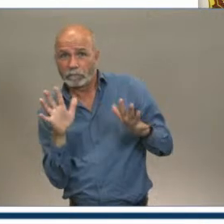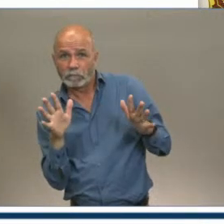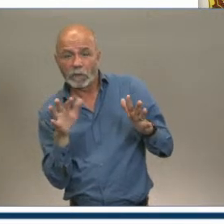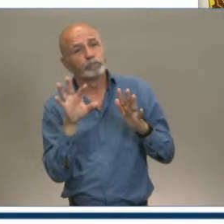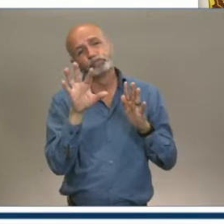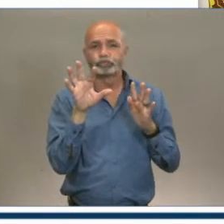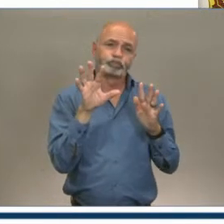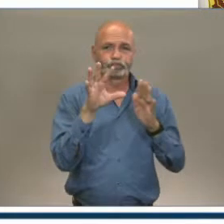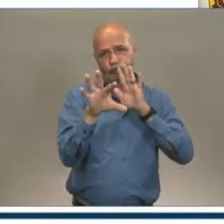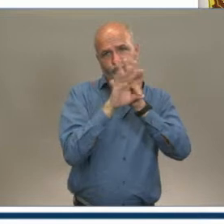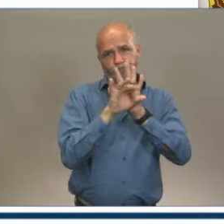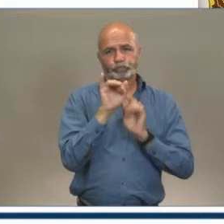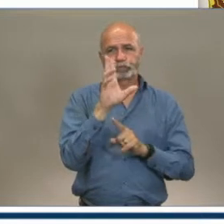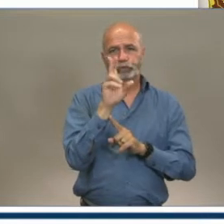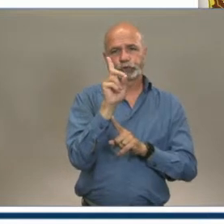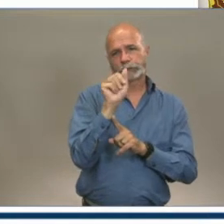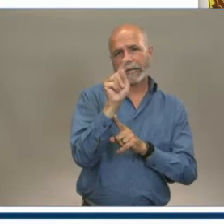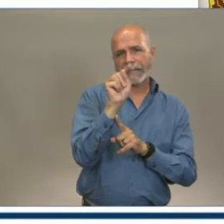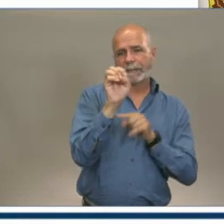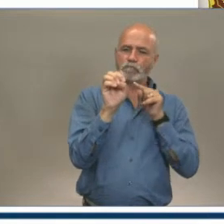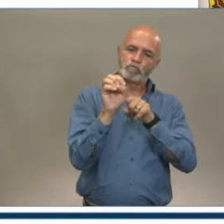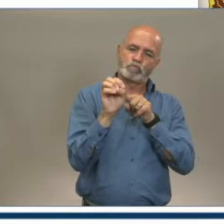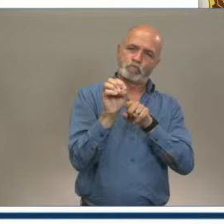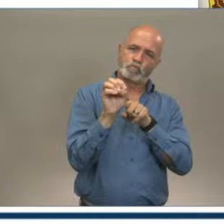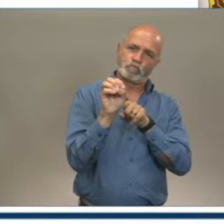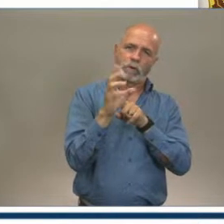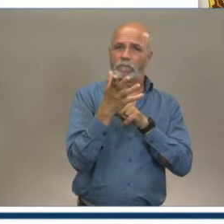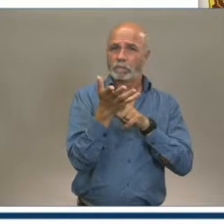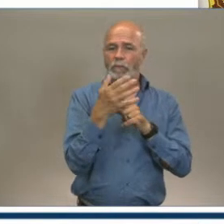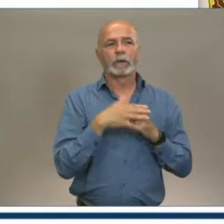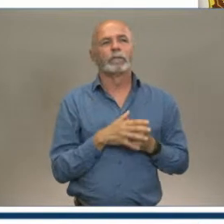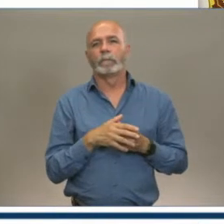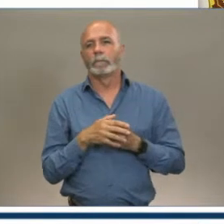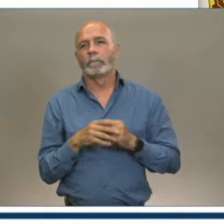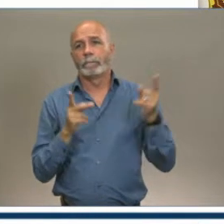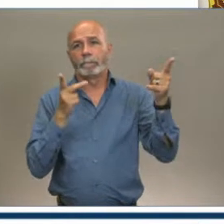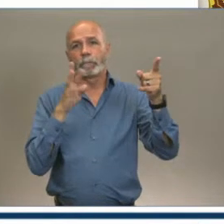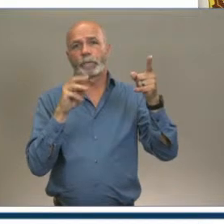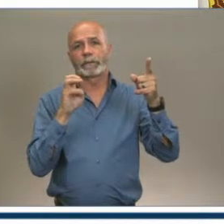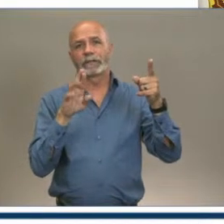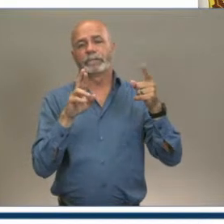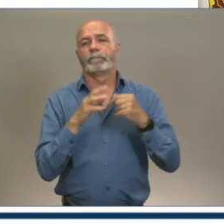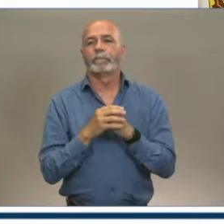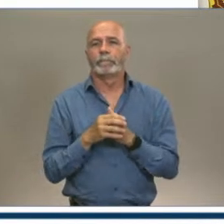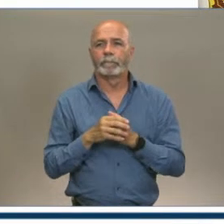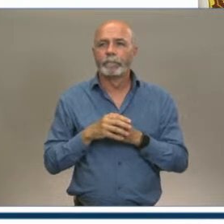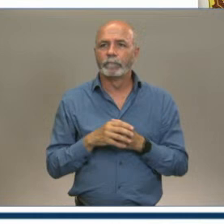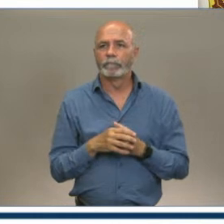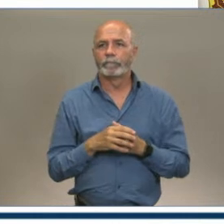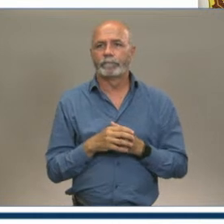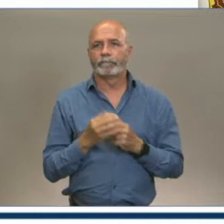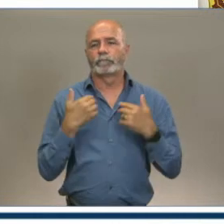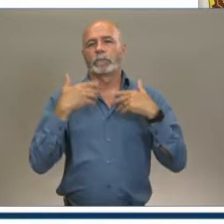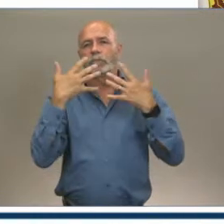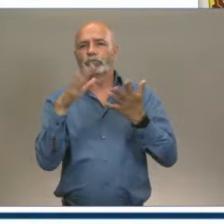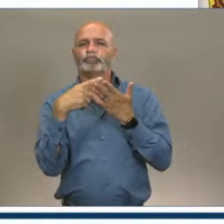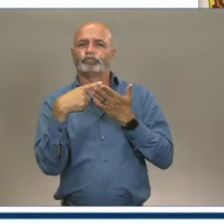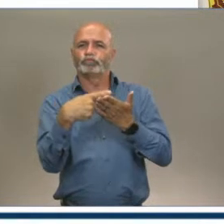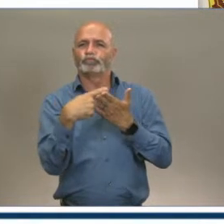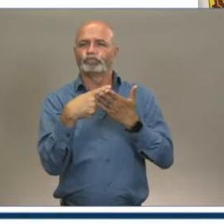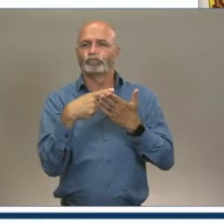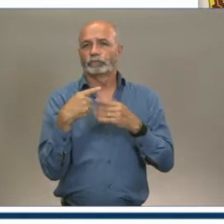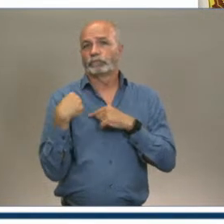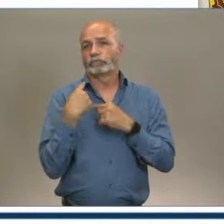that it essentially jives. Yeah, I've been talking to my counterparts daily over the last